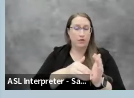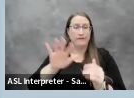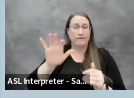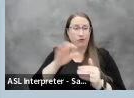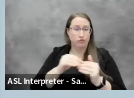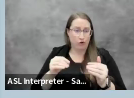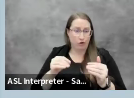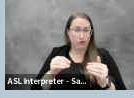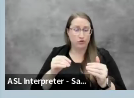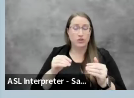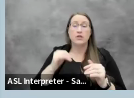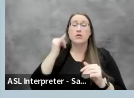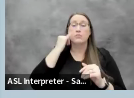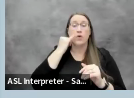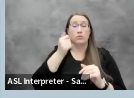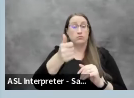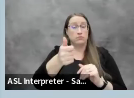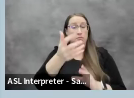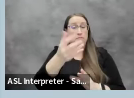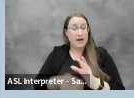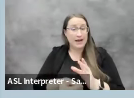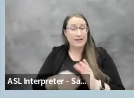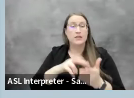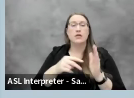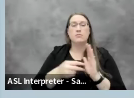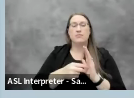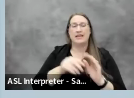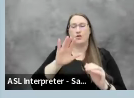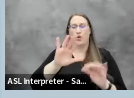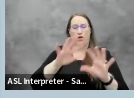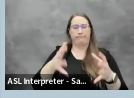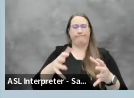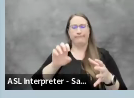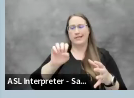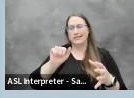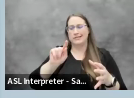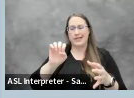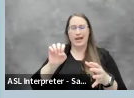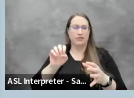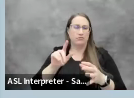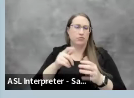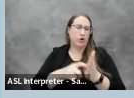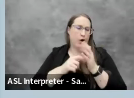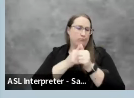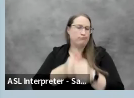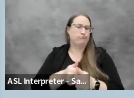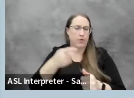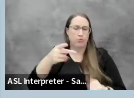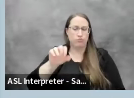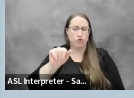$184,500, when you pass away, your estate could be subject to probate. And we want to avoid probate. So that's when you need to